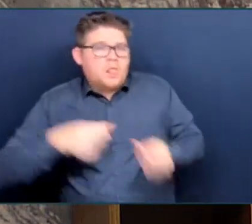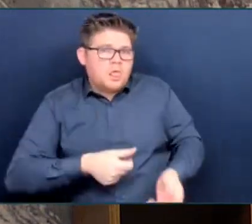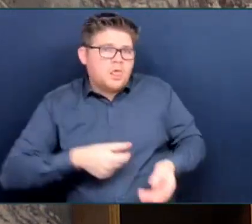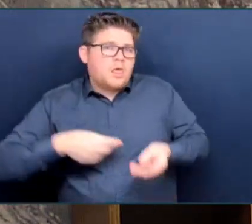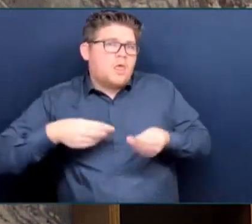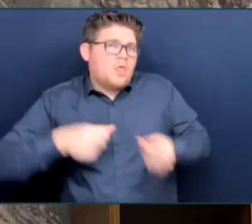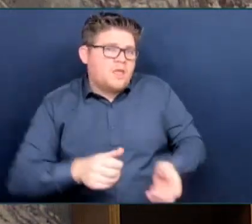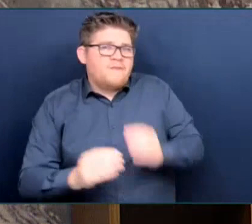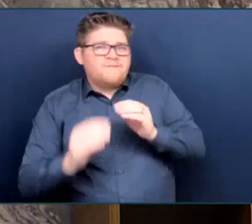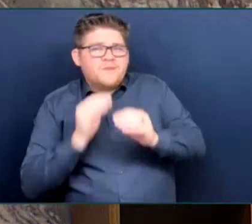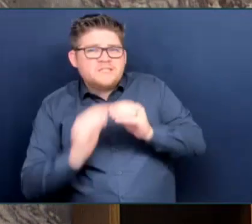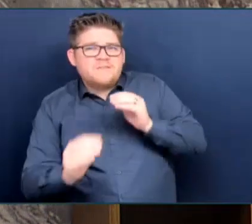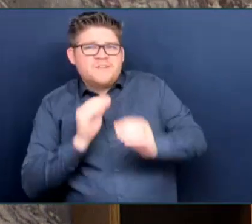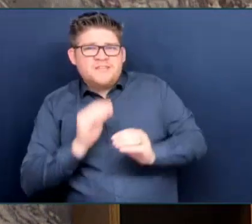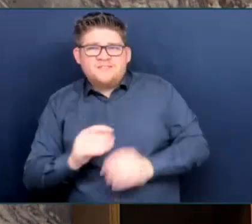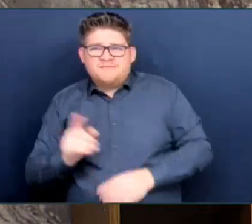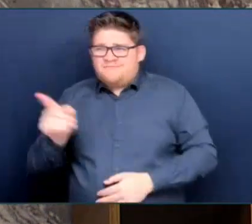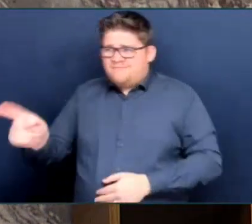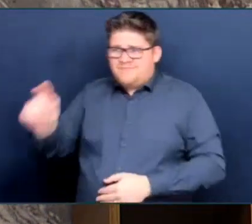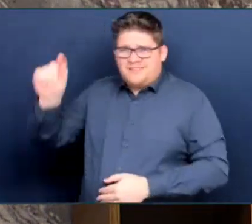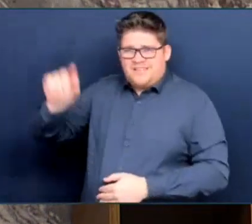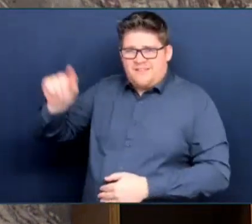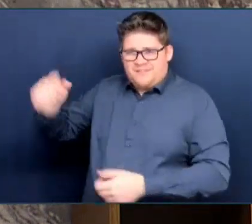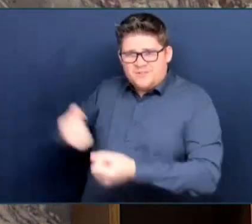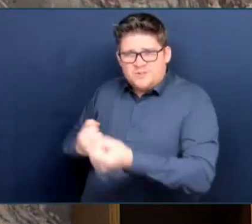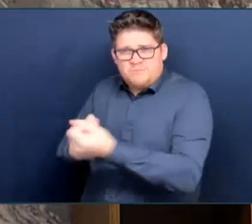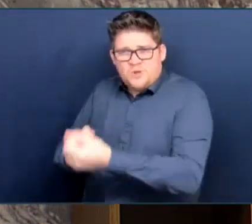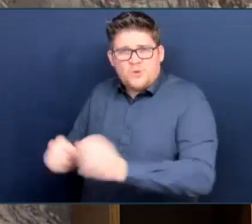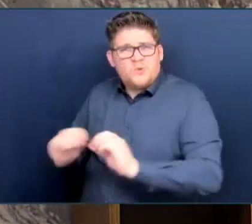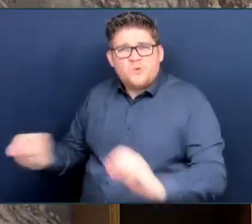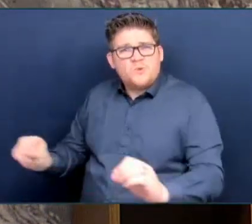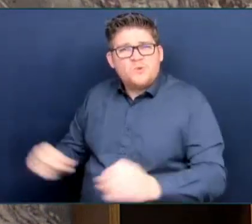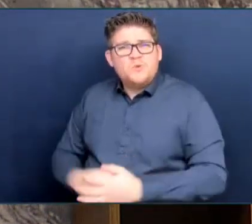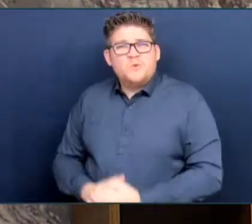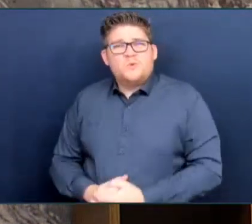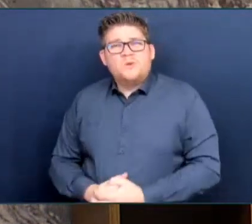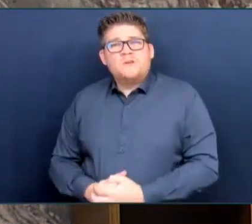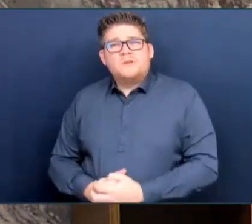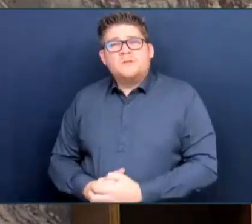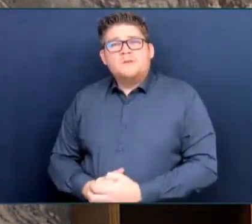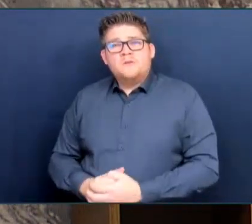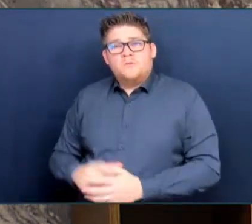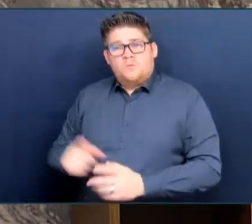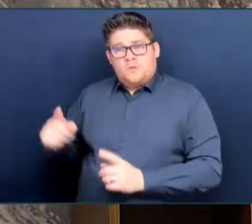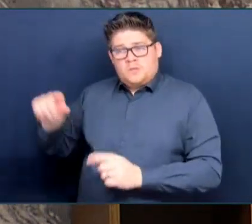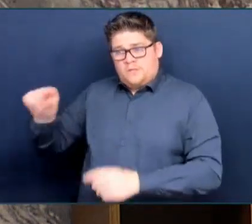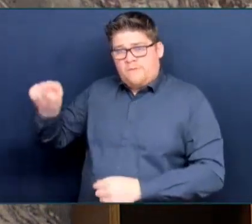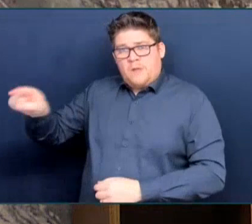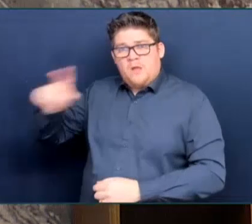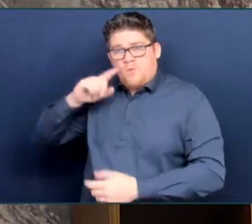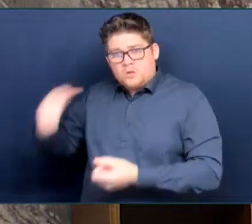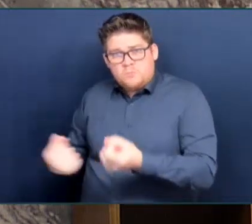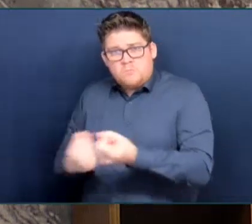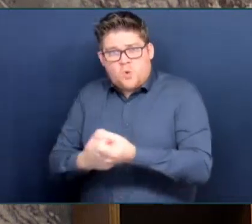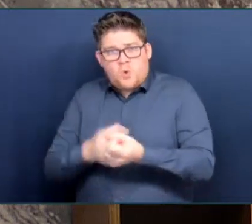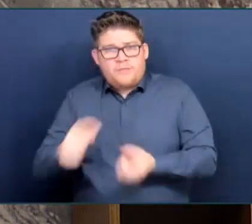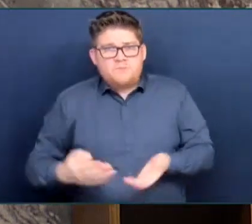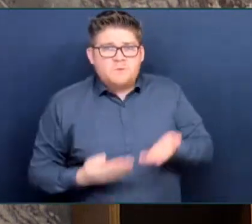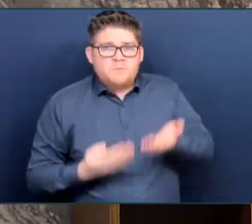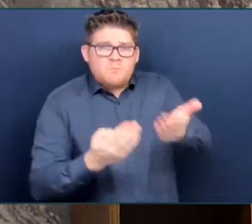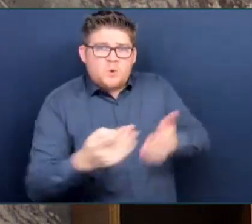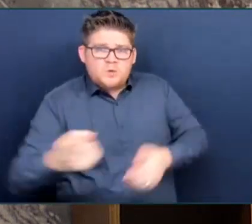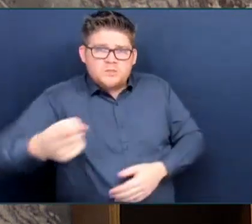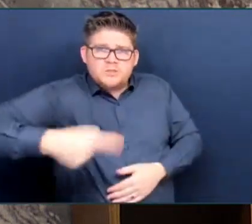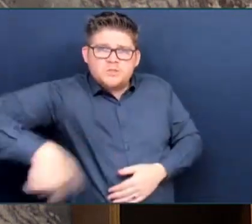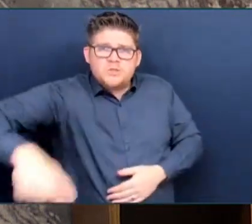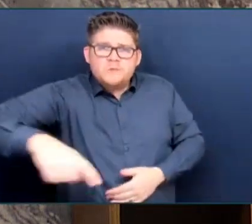reverse course and say yes to this proposal to create a fund to combat the soaring costs of random violence and vandalism that's literally decimating